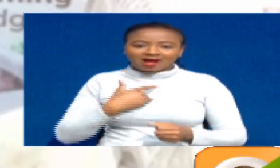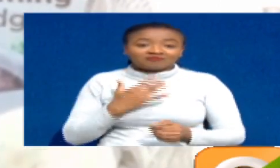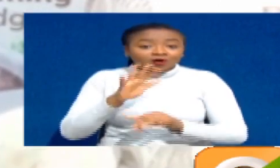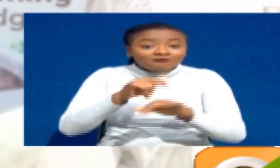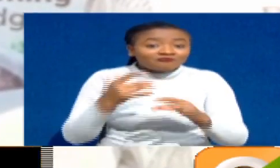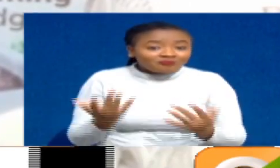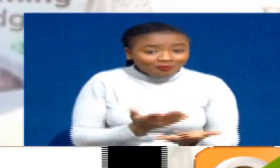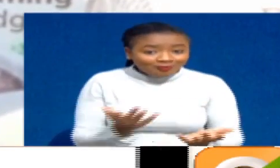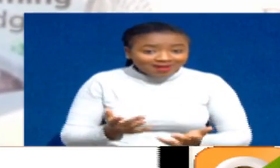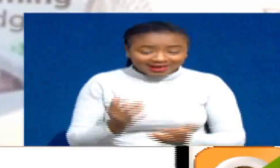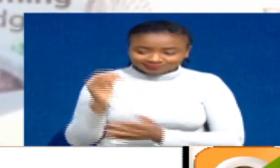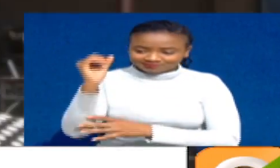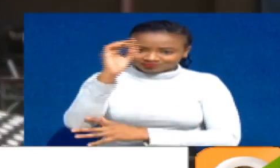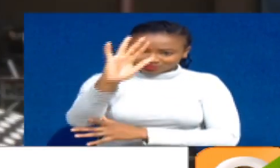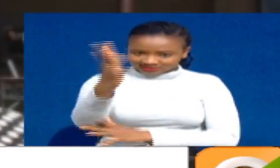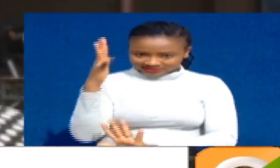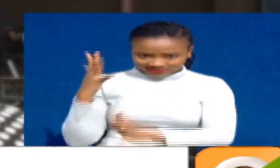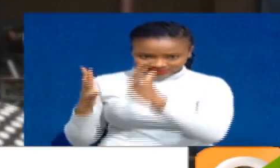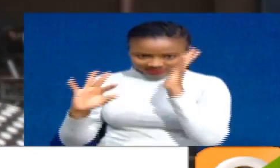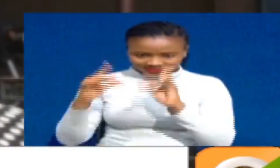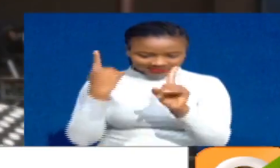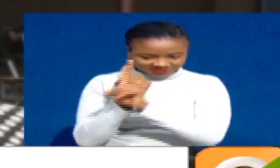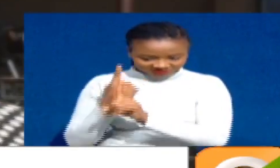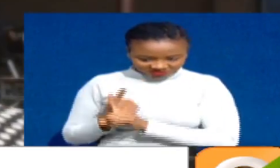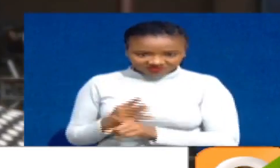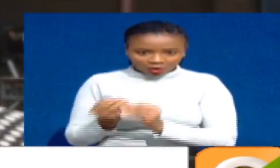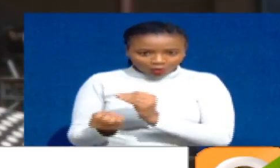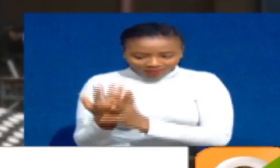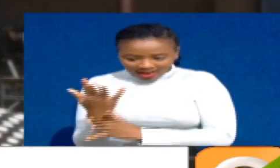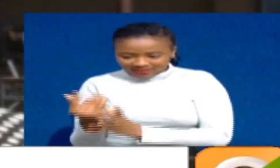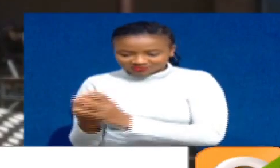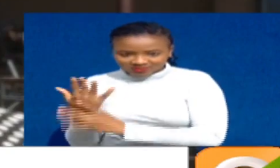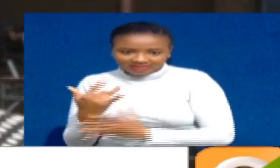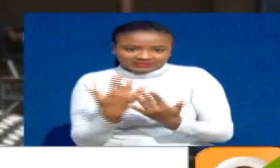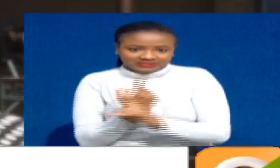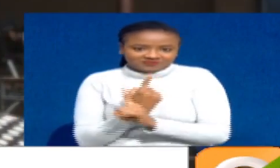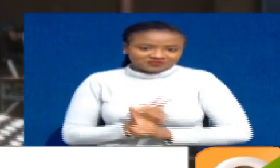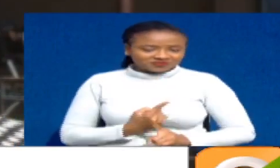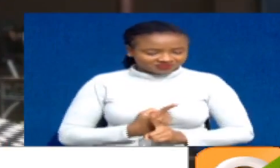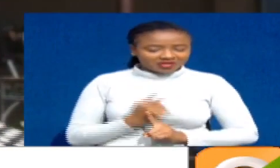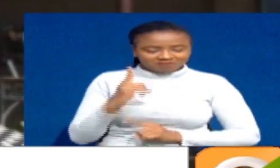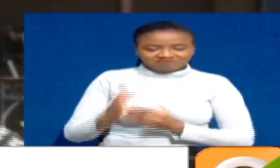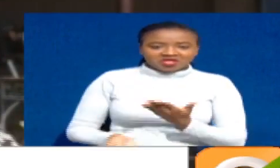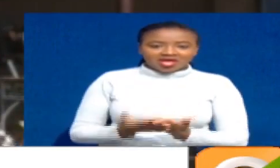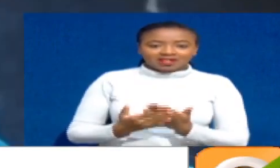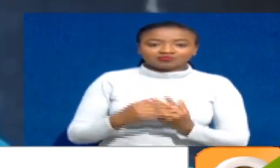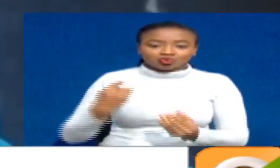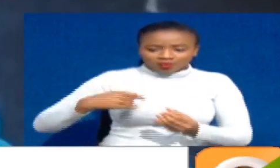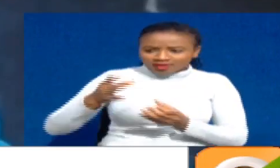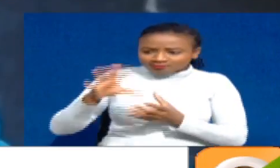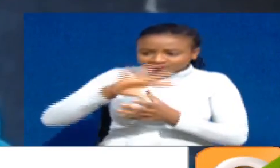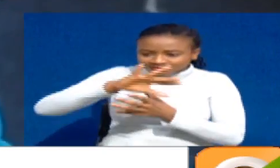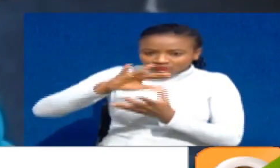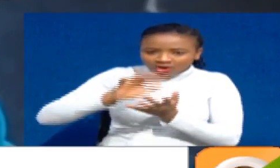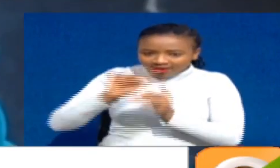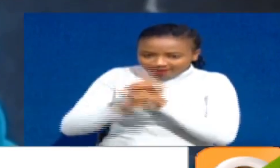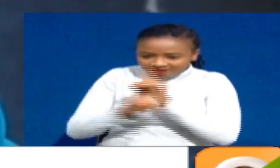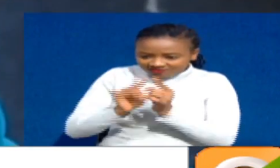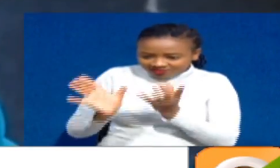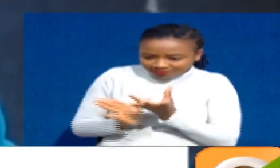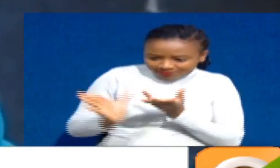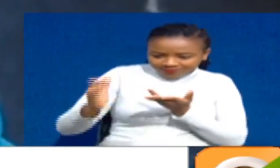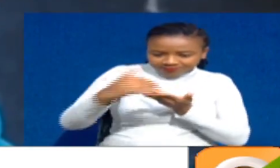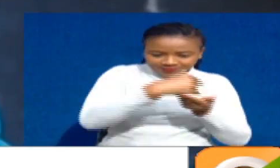with fortifications, and we have also compounds of nutrition. And this together, put together, we call it Uji Plus. We used to have